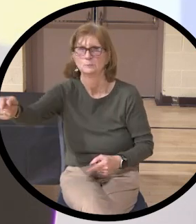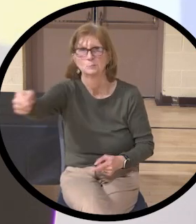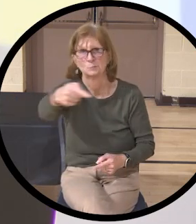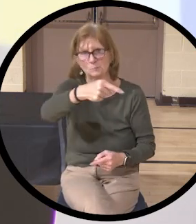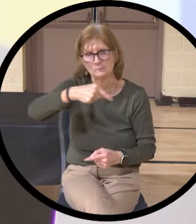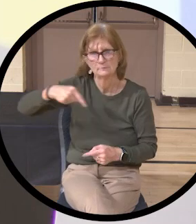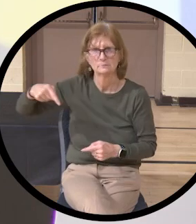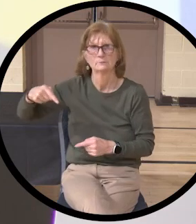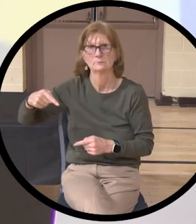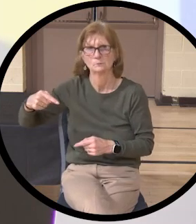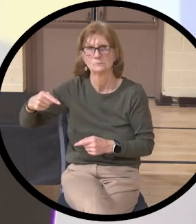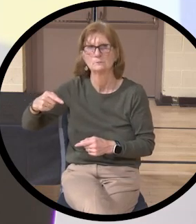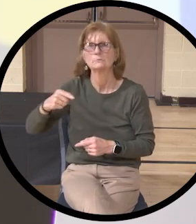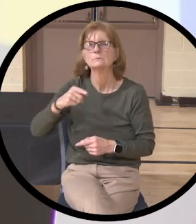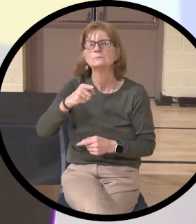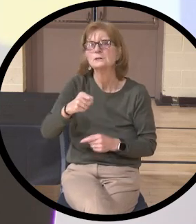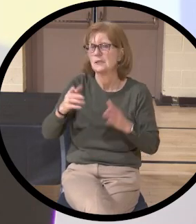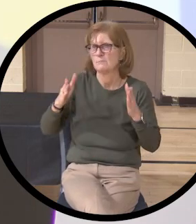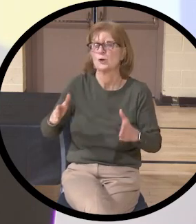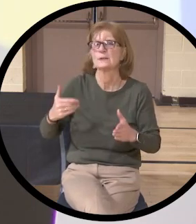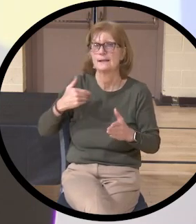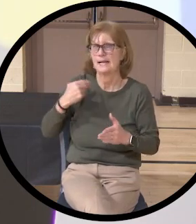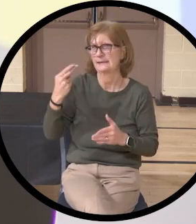has the handicapped spot.